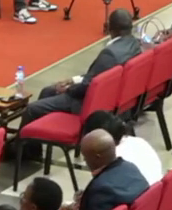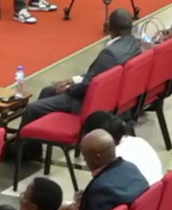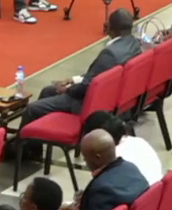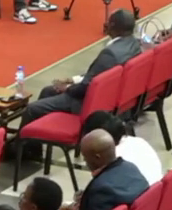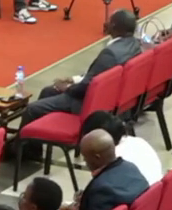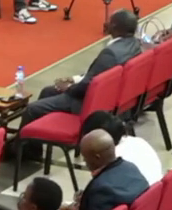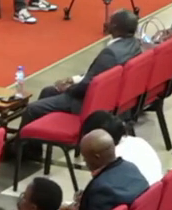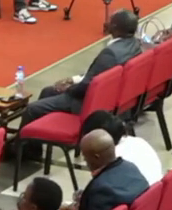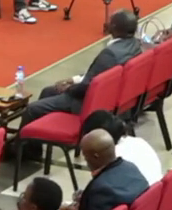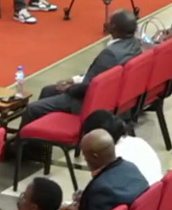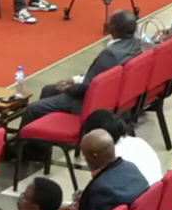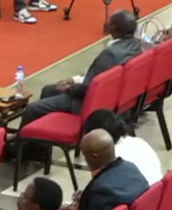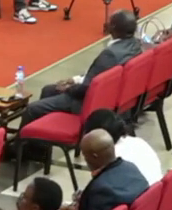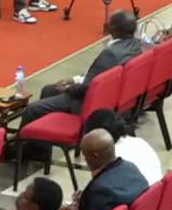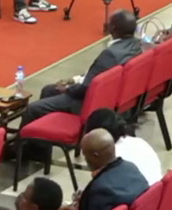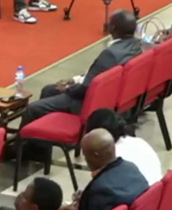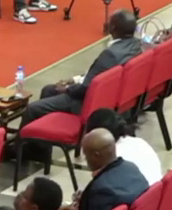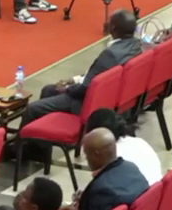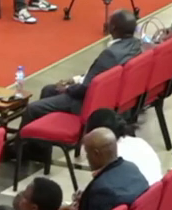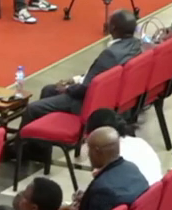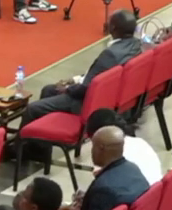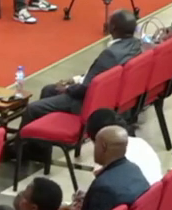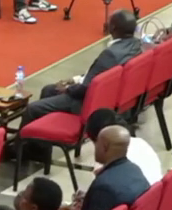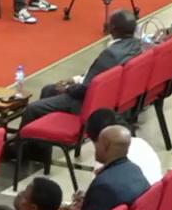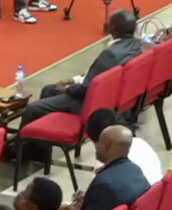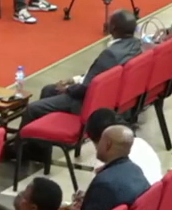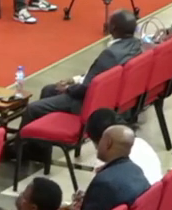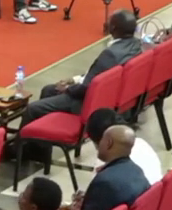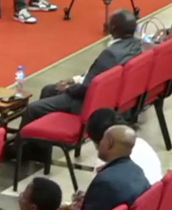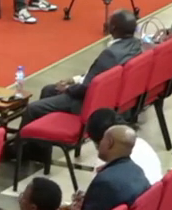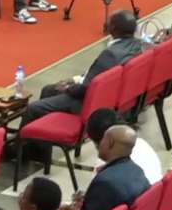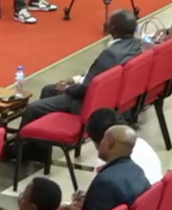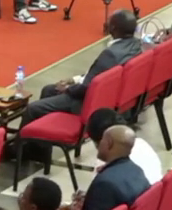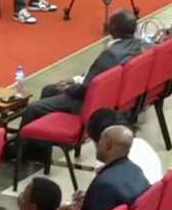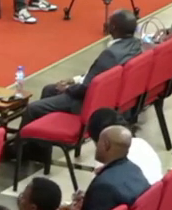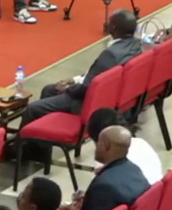was a persecutor. Tunaona jinsi Sauli alikuwa mbaya anadhulumu kanisa. But we know that indeed